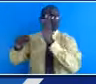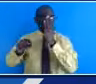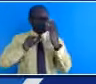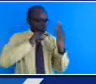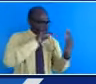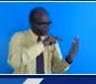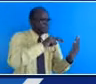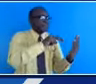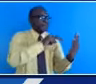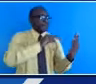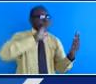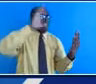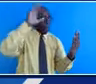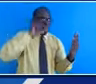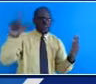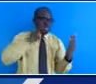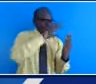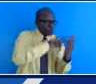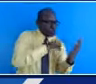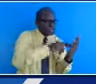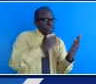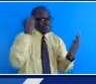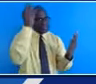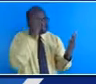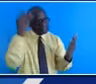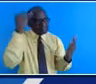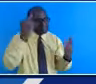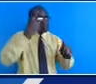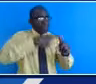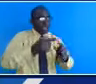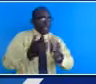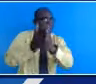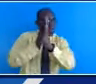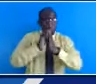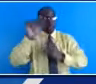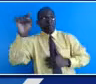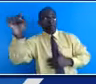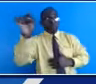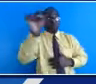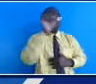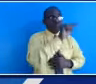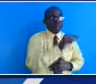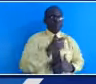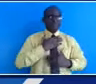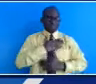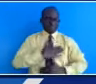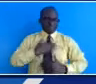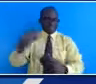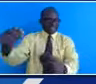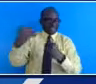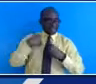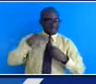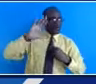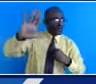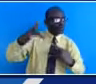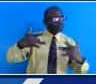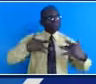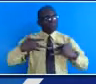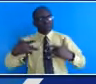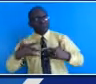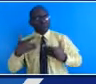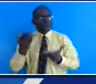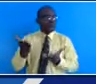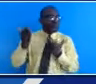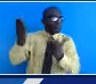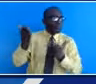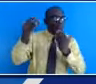recommendations. We had our second task force meeting yesterday, which Bridget participated in and was very helpful in clarifying some things. Two points